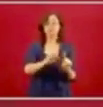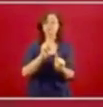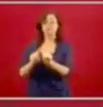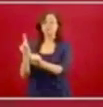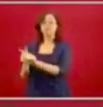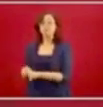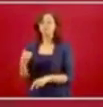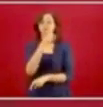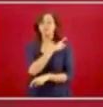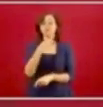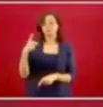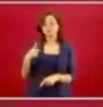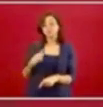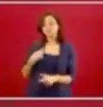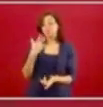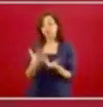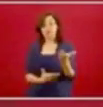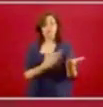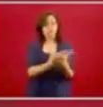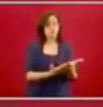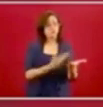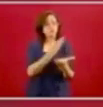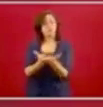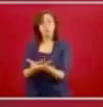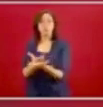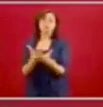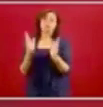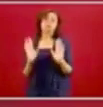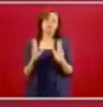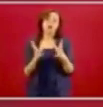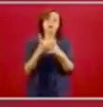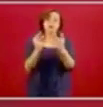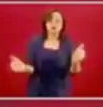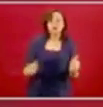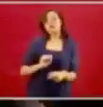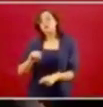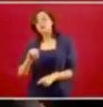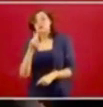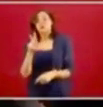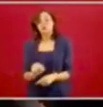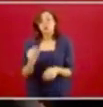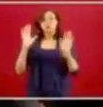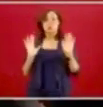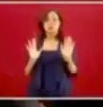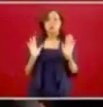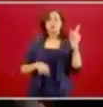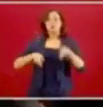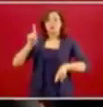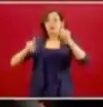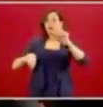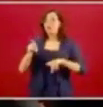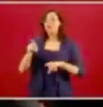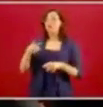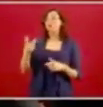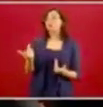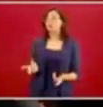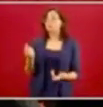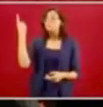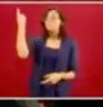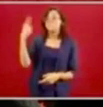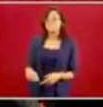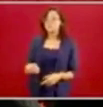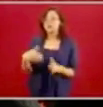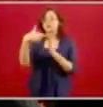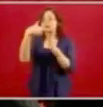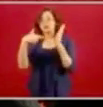commission, a research commission, and they are the ones that should be putting forward the